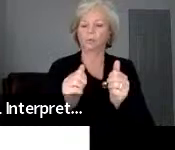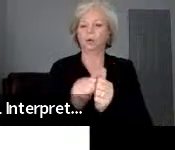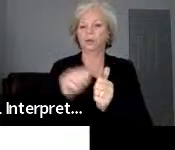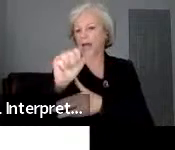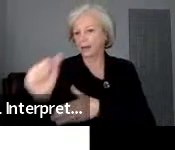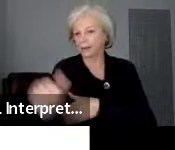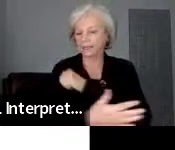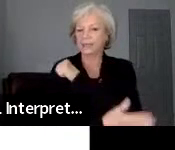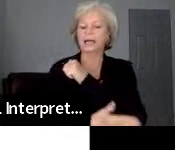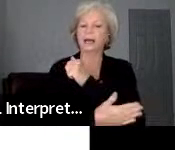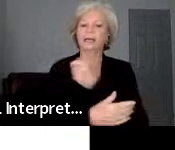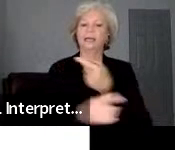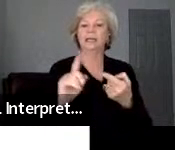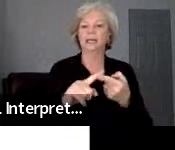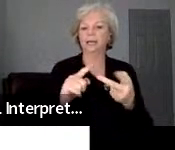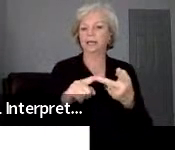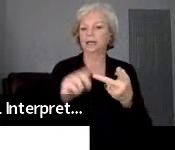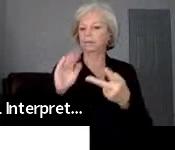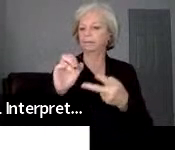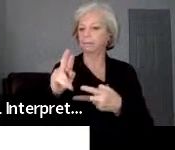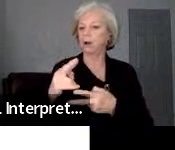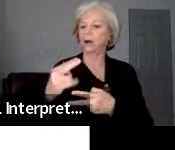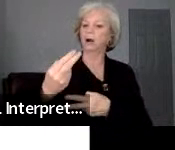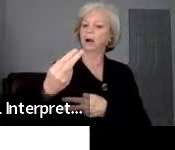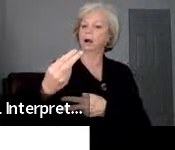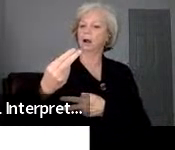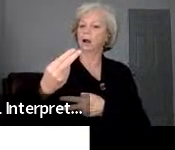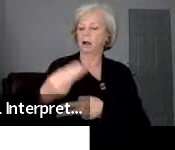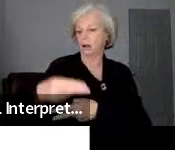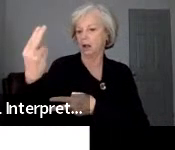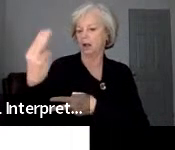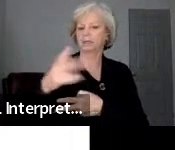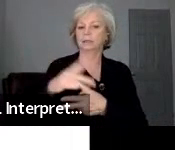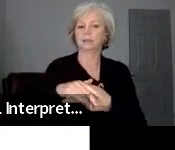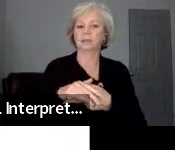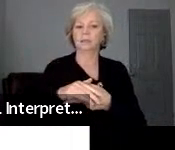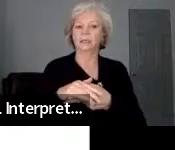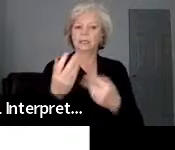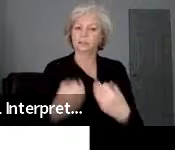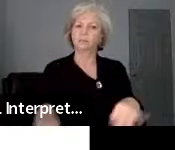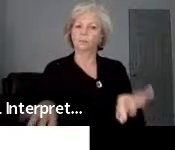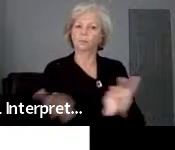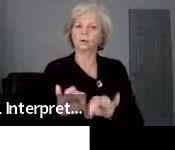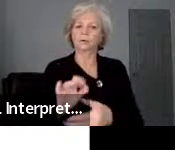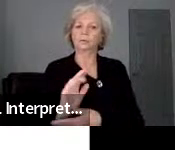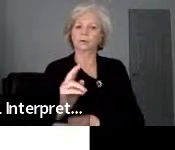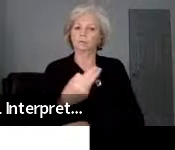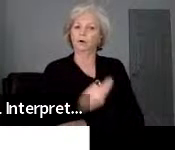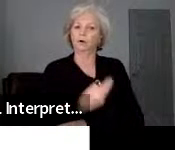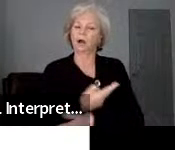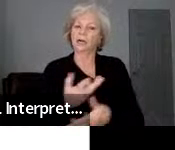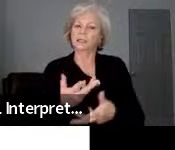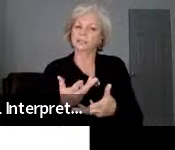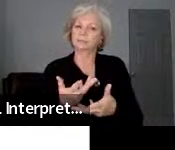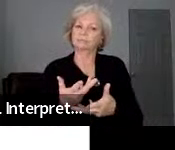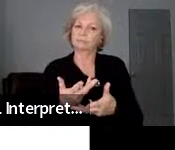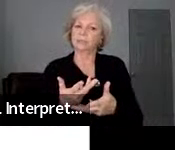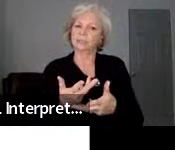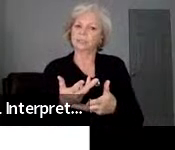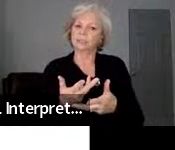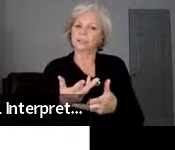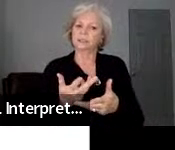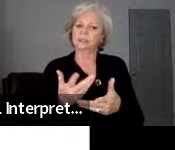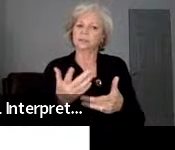and the partners that we have here. It is important for us to really lift the voices of disaggregating our